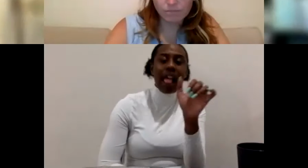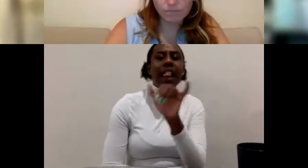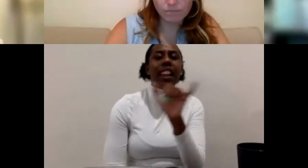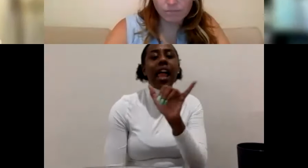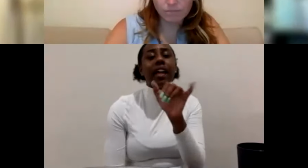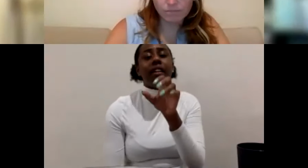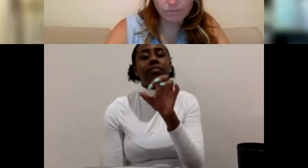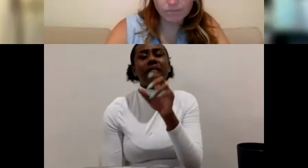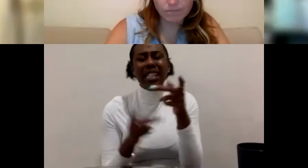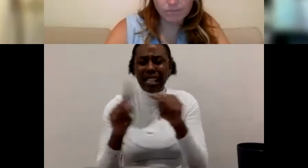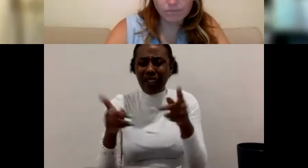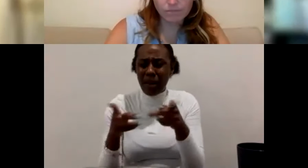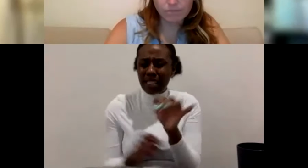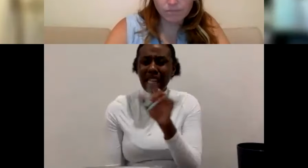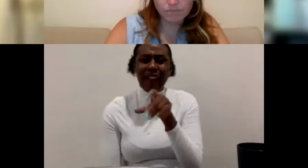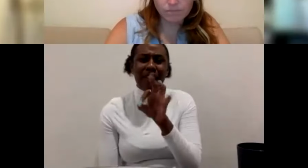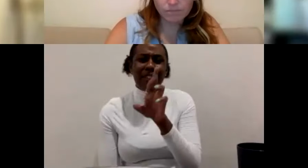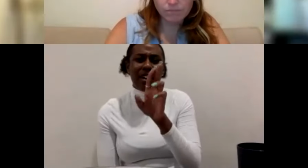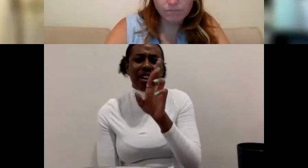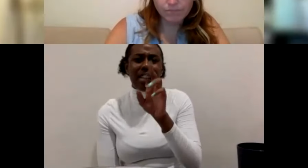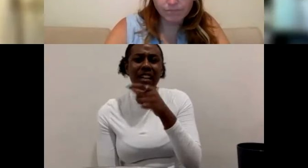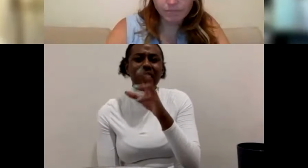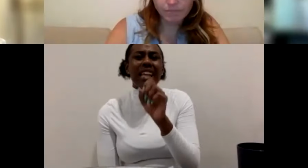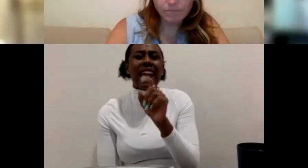this huge militarized response to protesters.